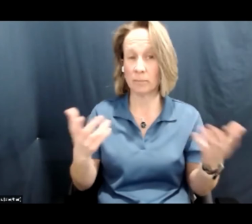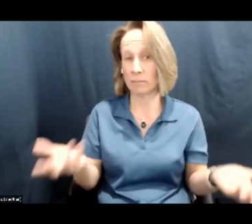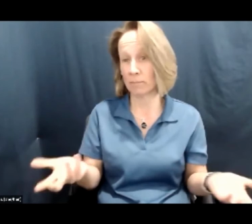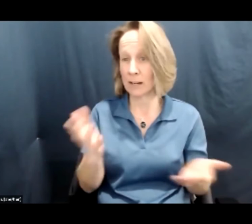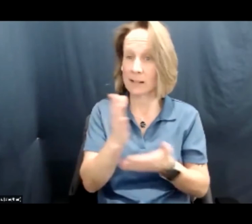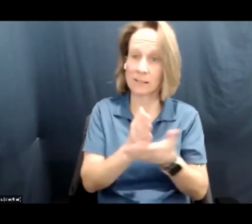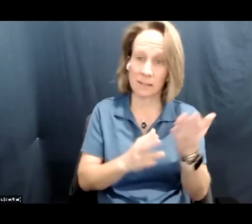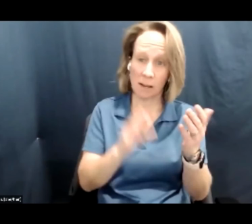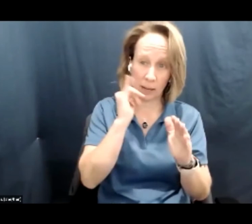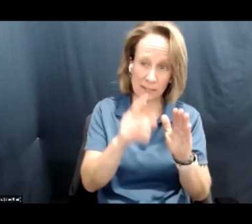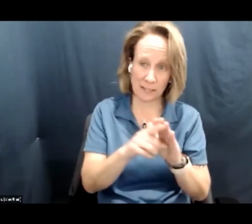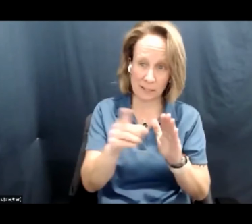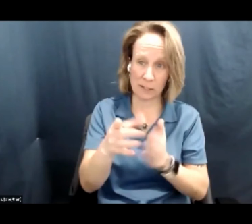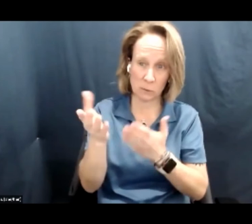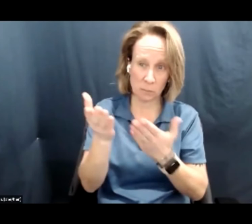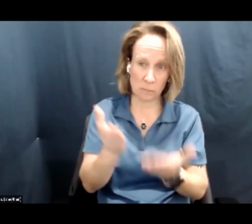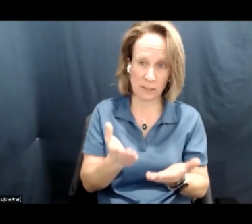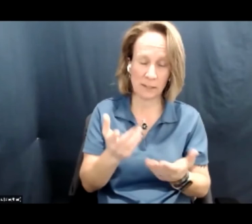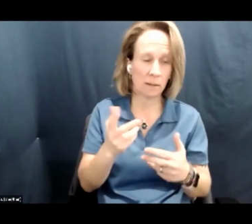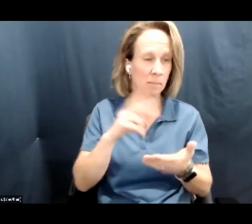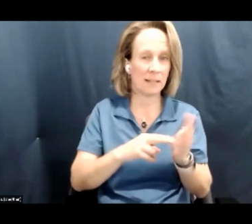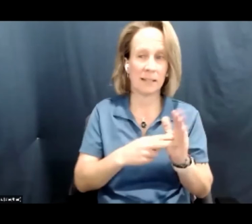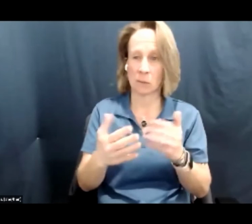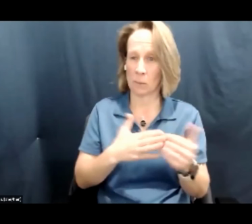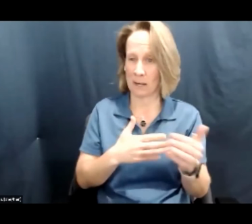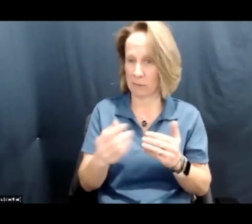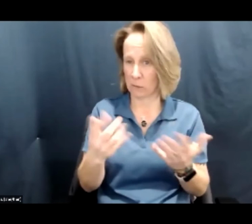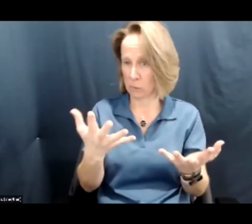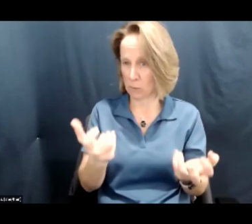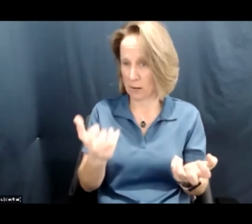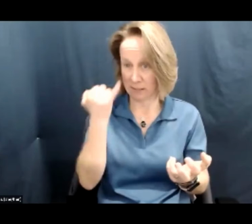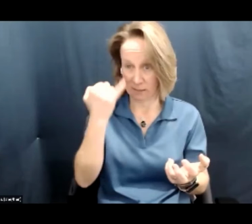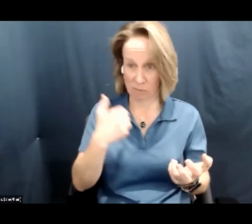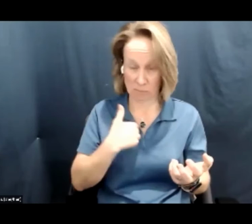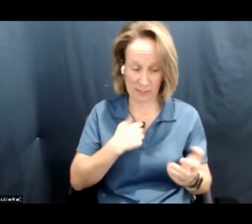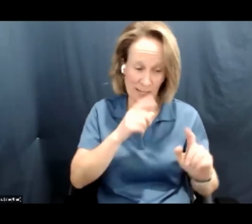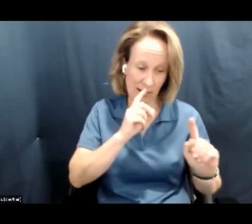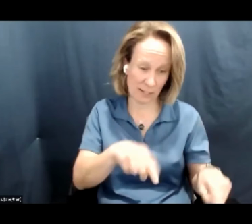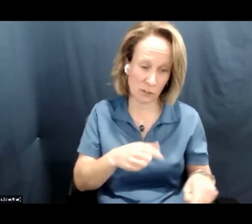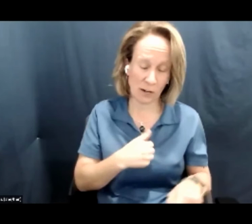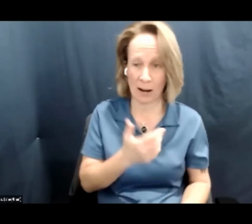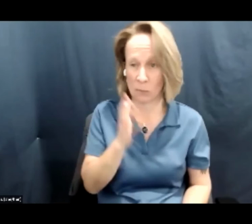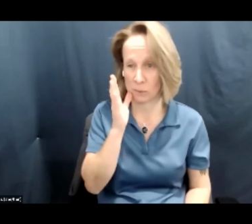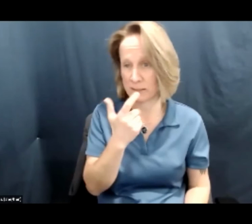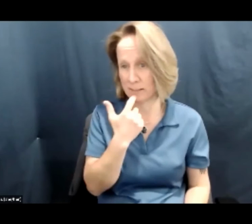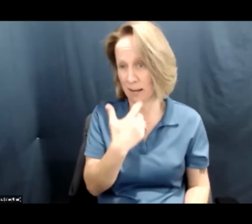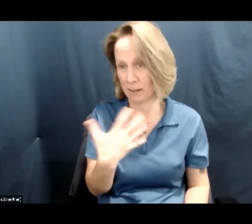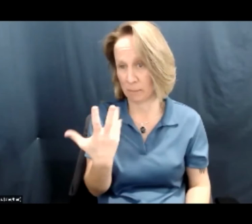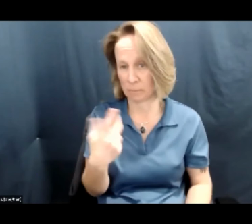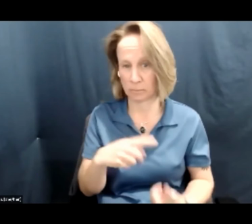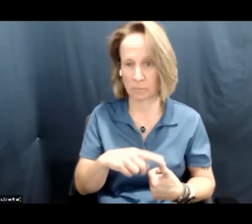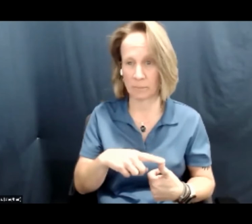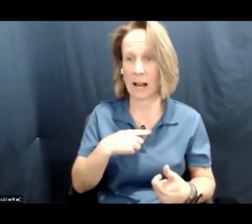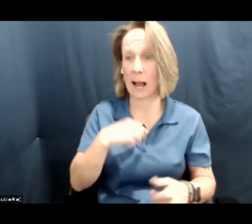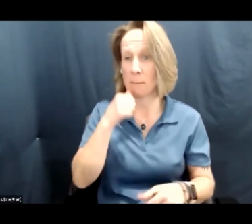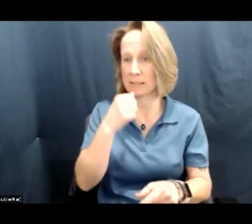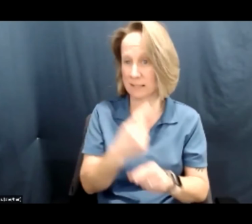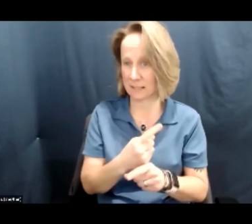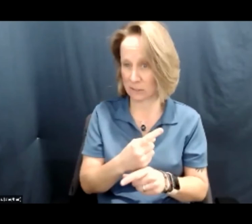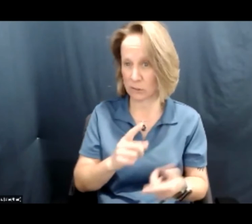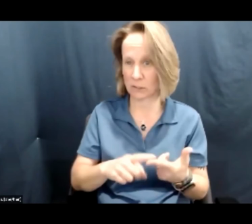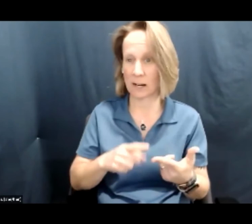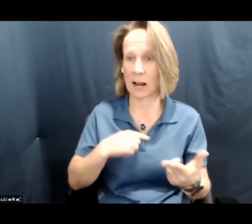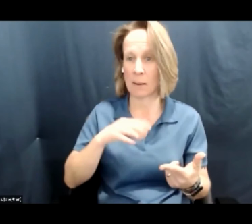to today's training, it's really whatever you want. If I were answering this question, I might say, I'm a sister, I'm a